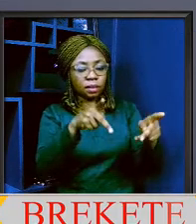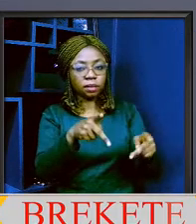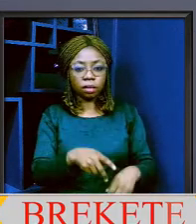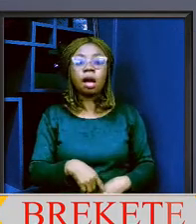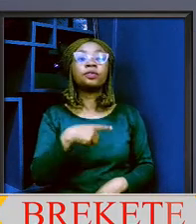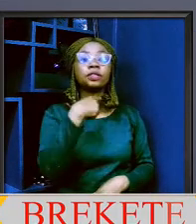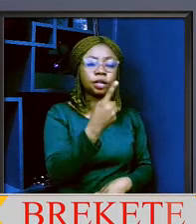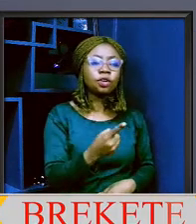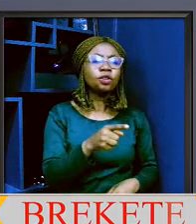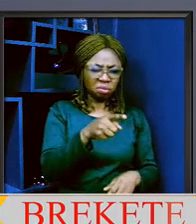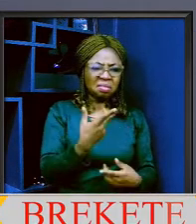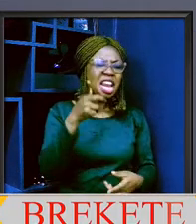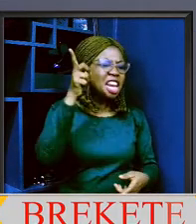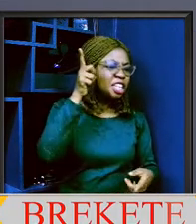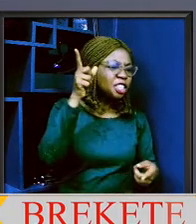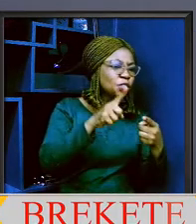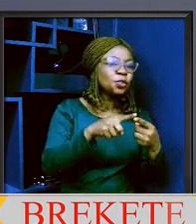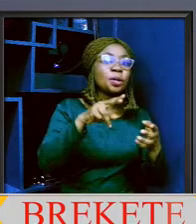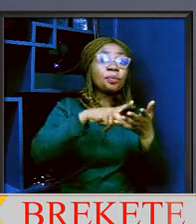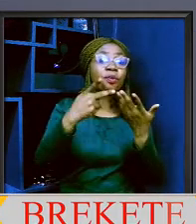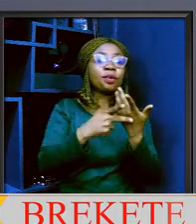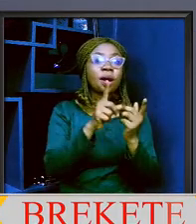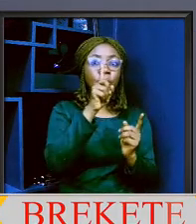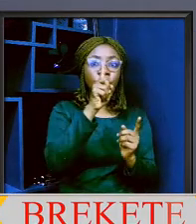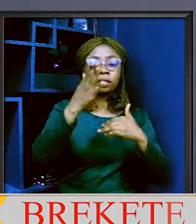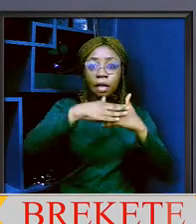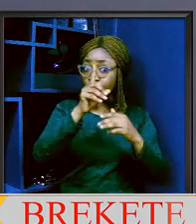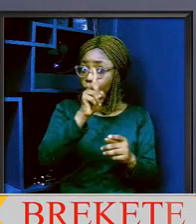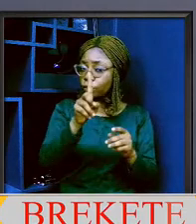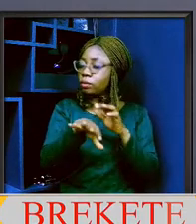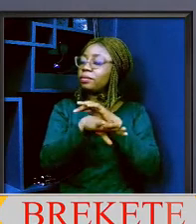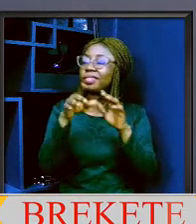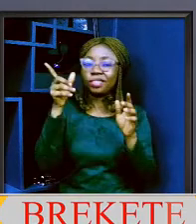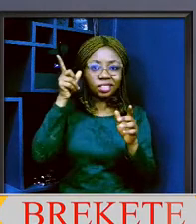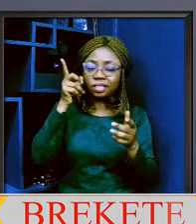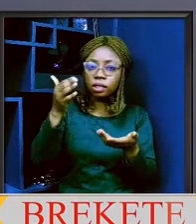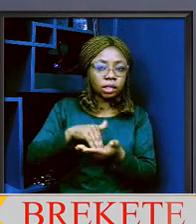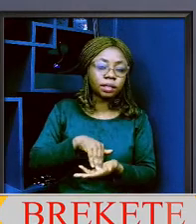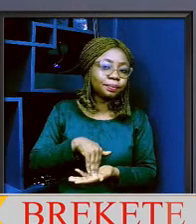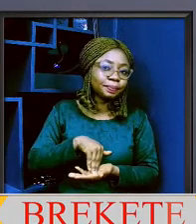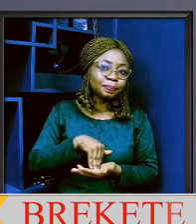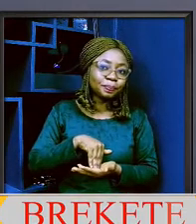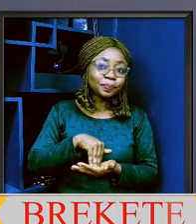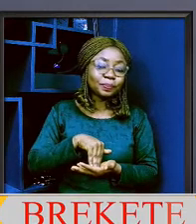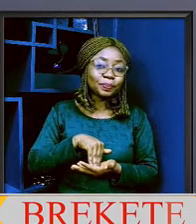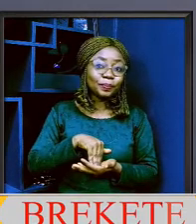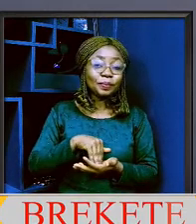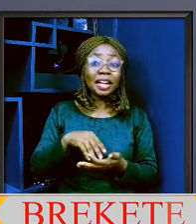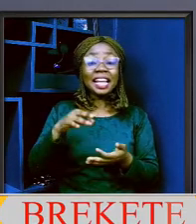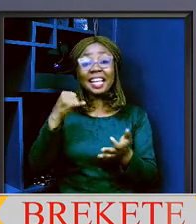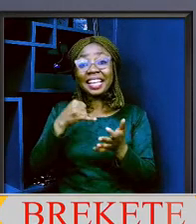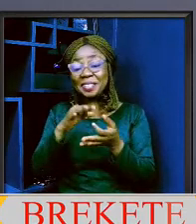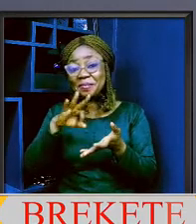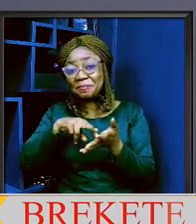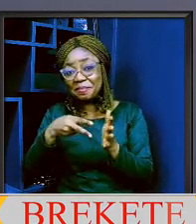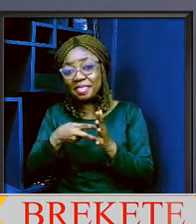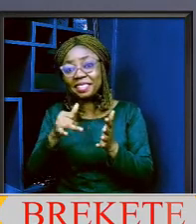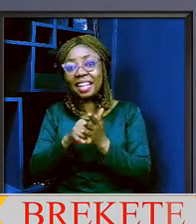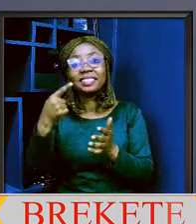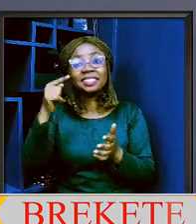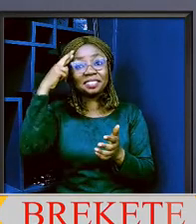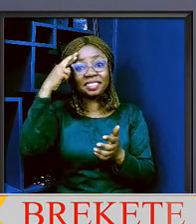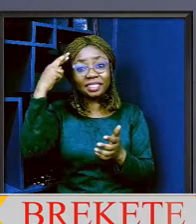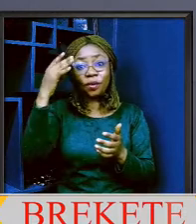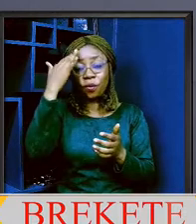just listen to the program once after this after once don't listen again he means say the